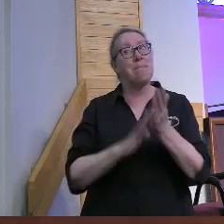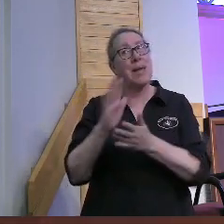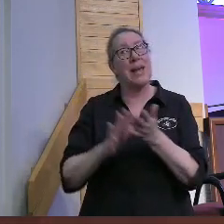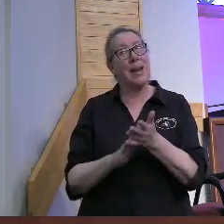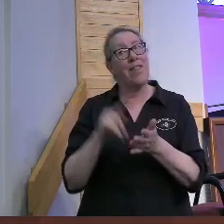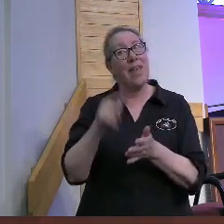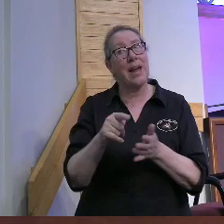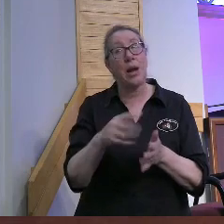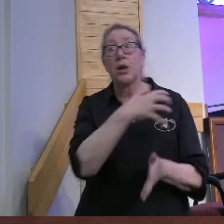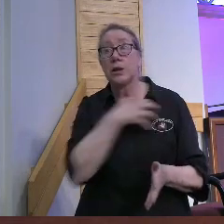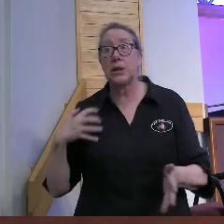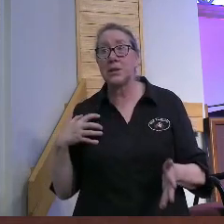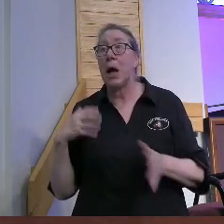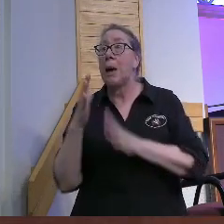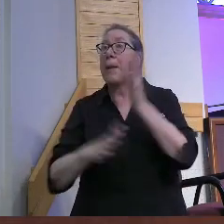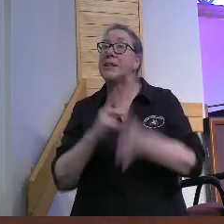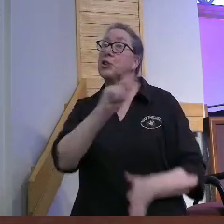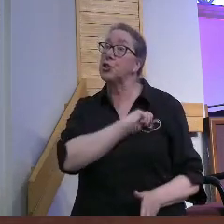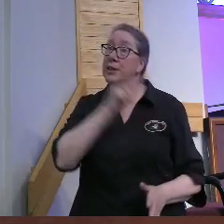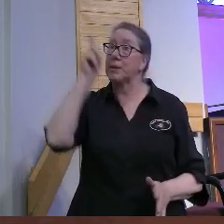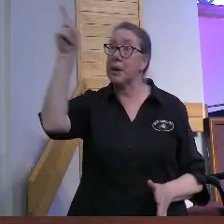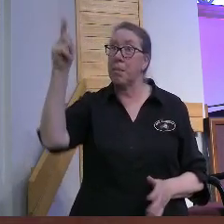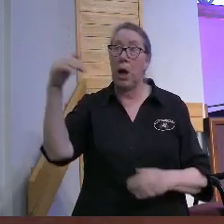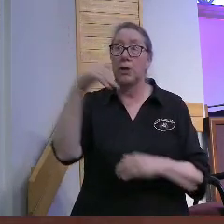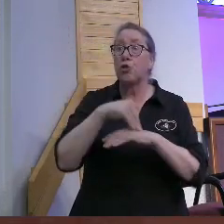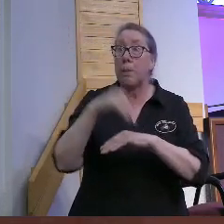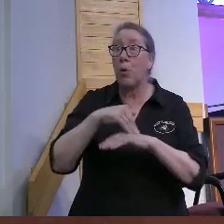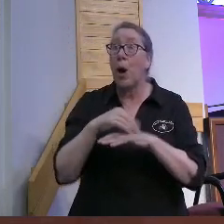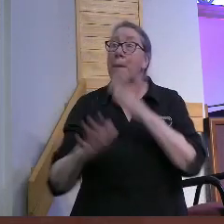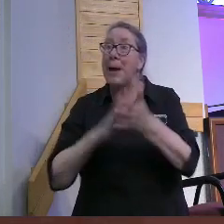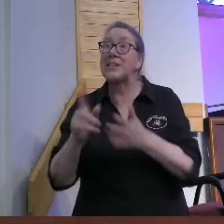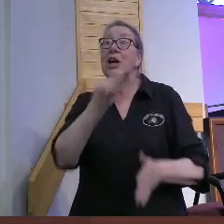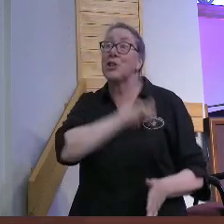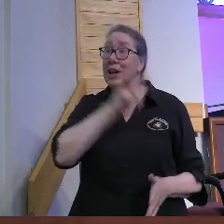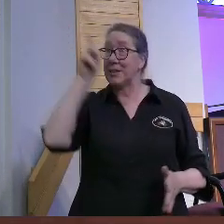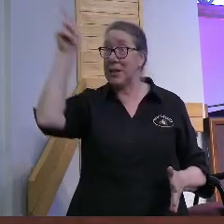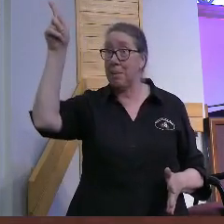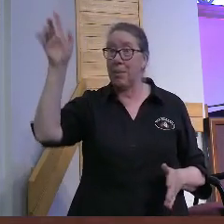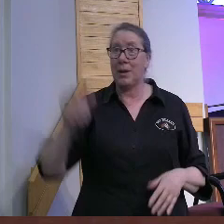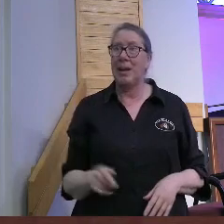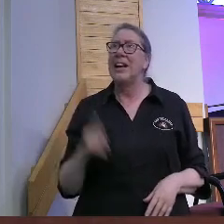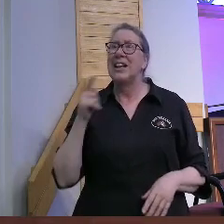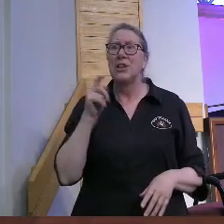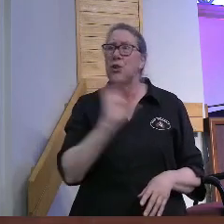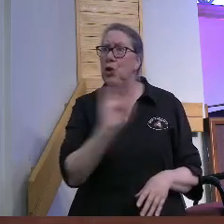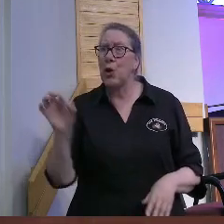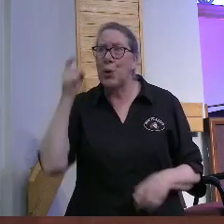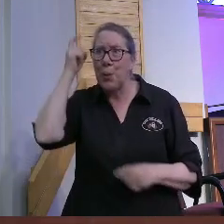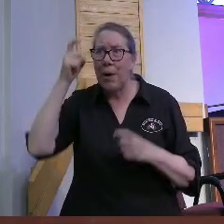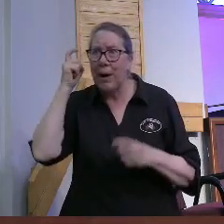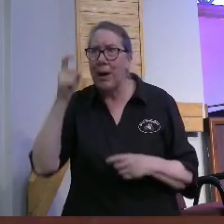God. But we don't have to worry, because Jesus says, Daddy will take care